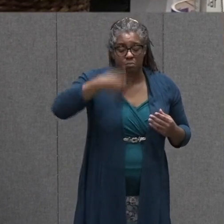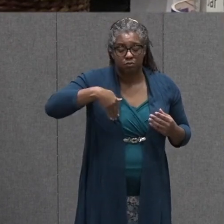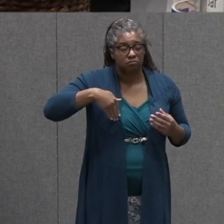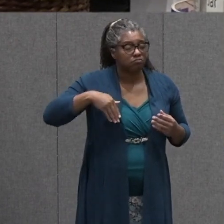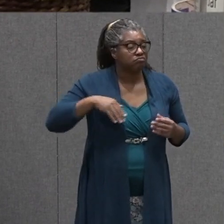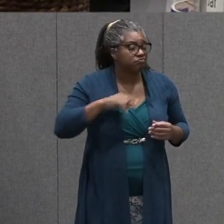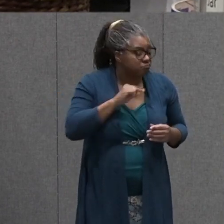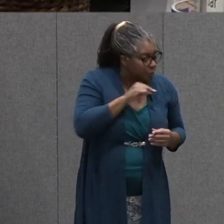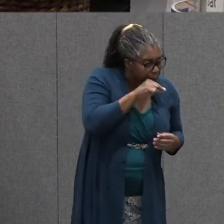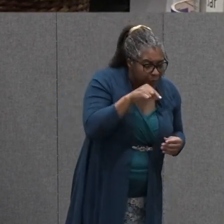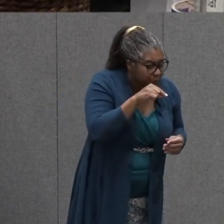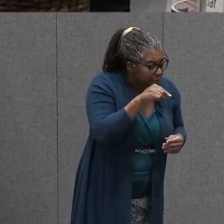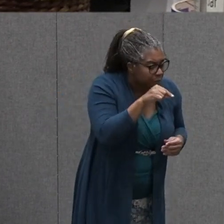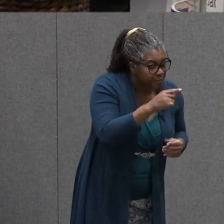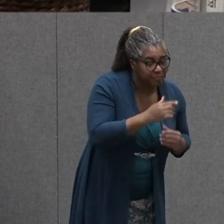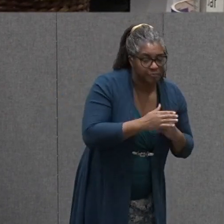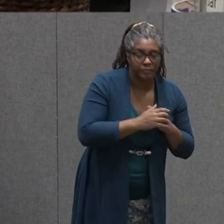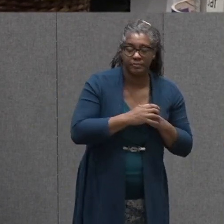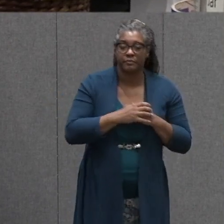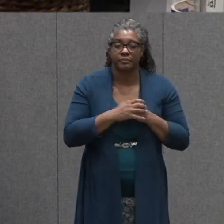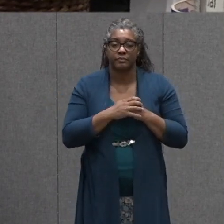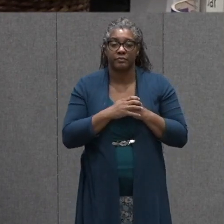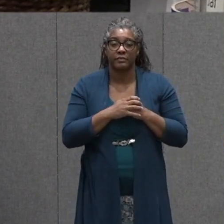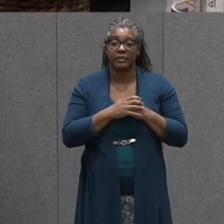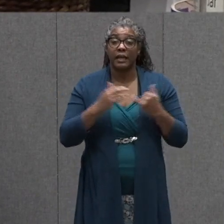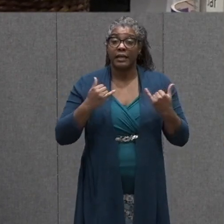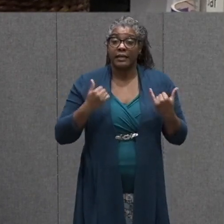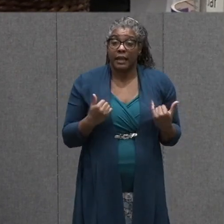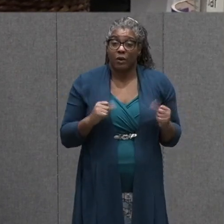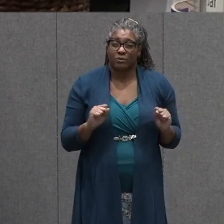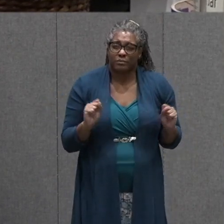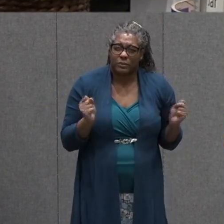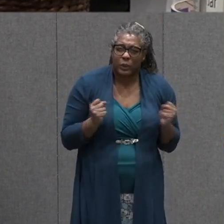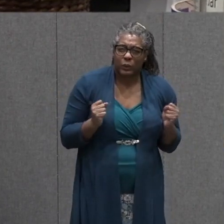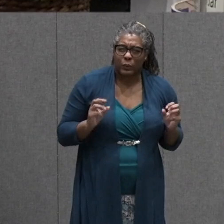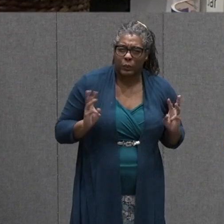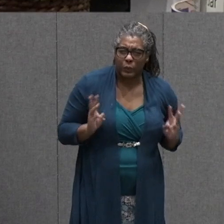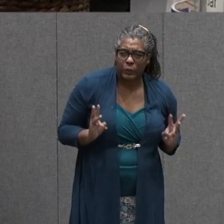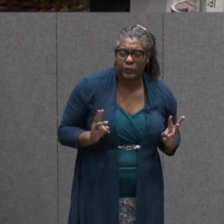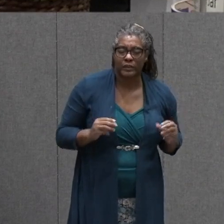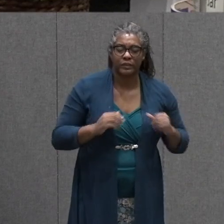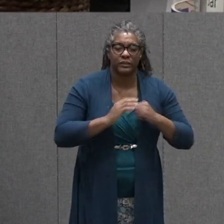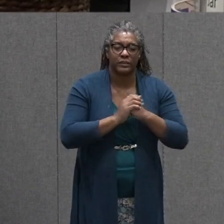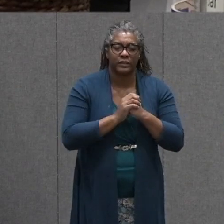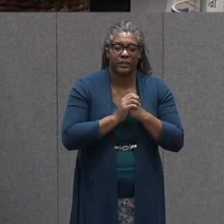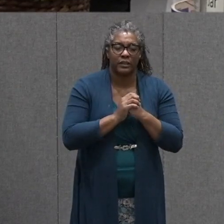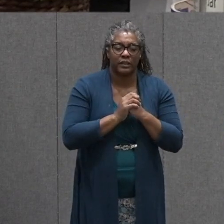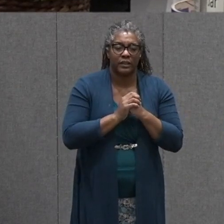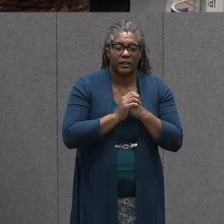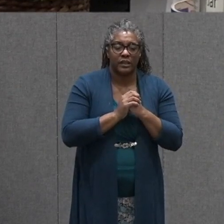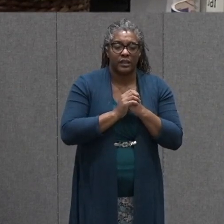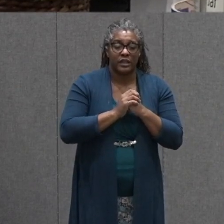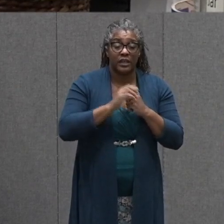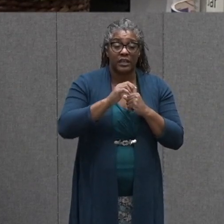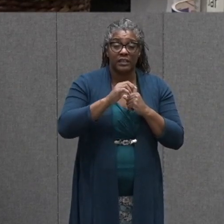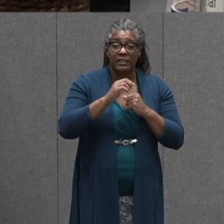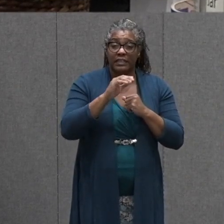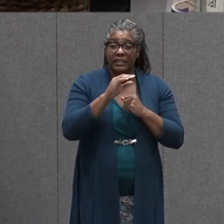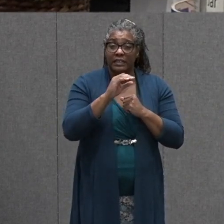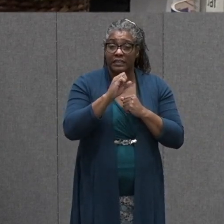help us figure out what a word is called, what it means. And that's called context clues. When we're unsure